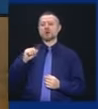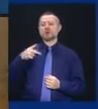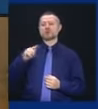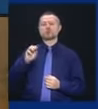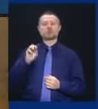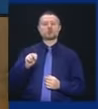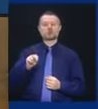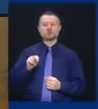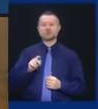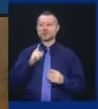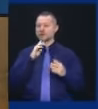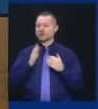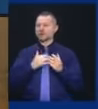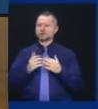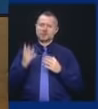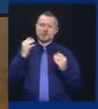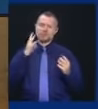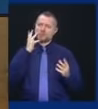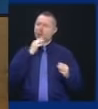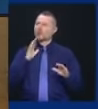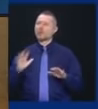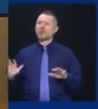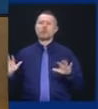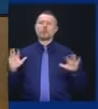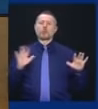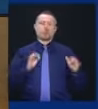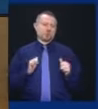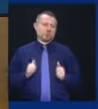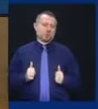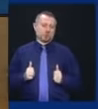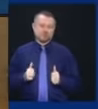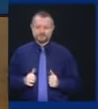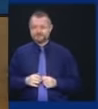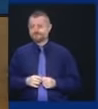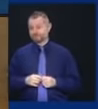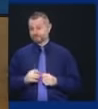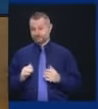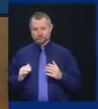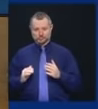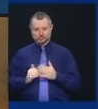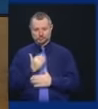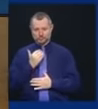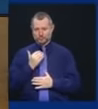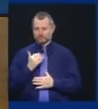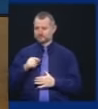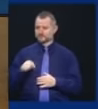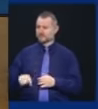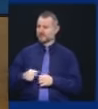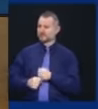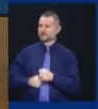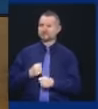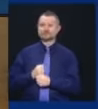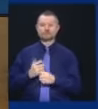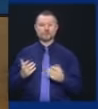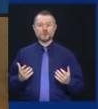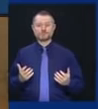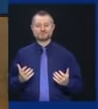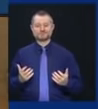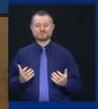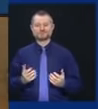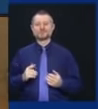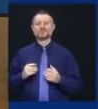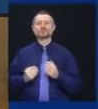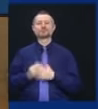it is today, truly. We are now in a new season. We are in the season of the